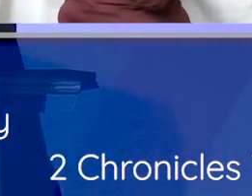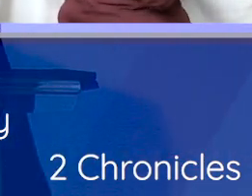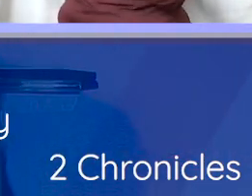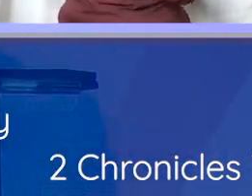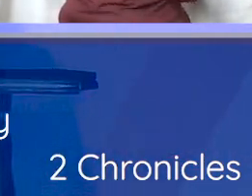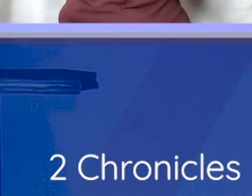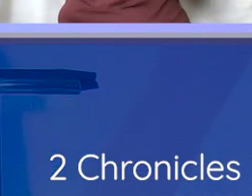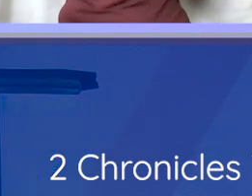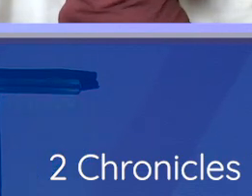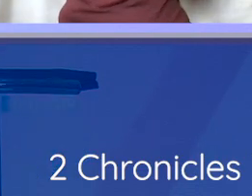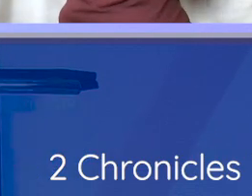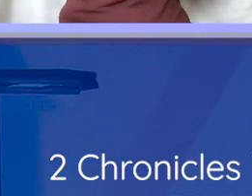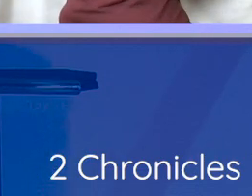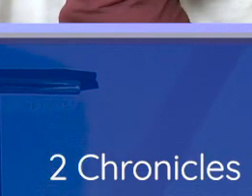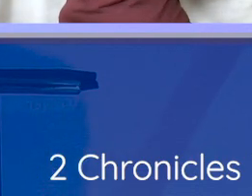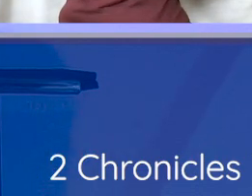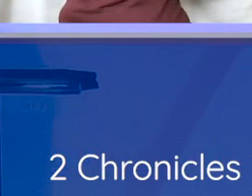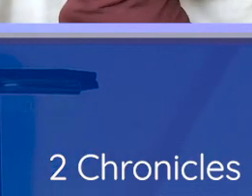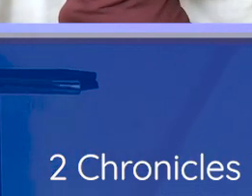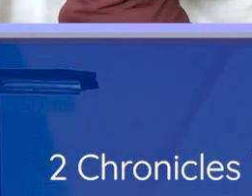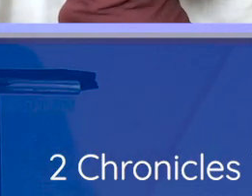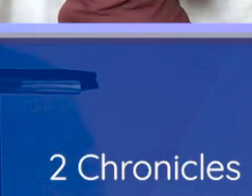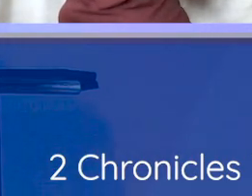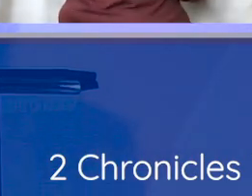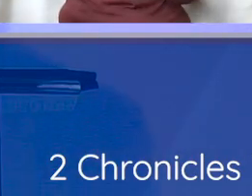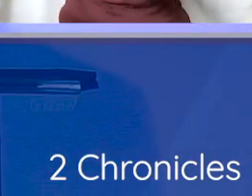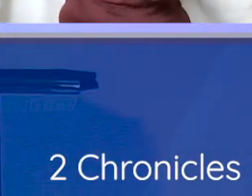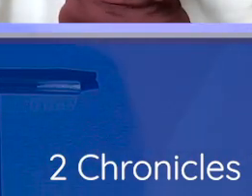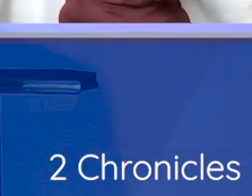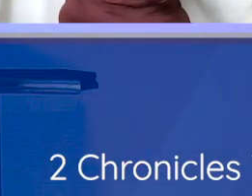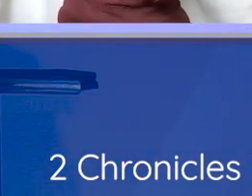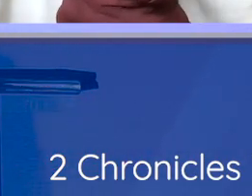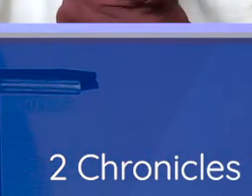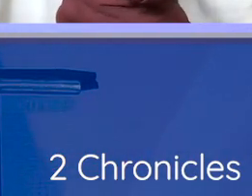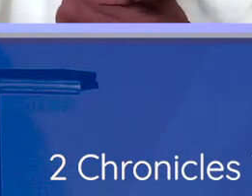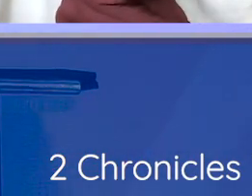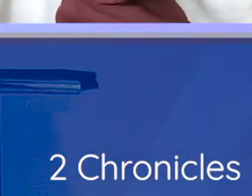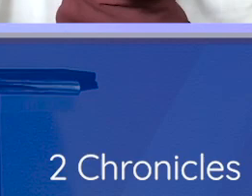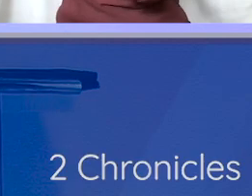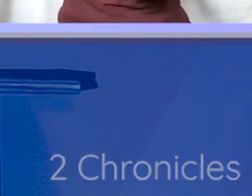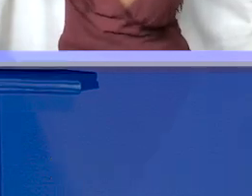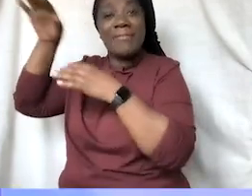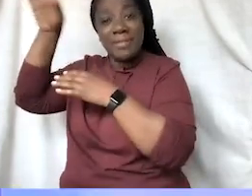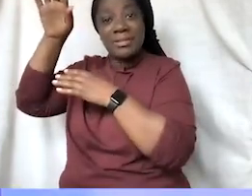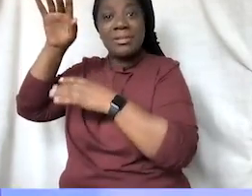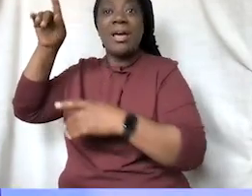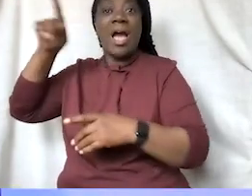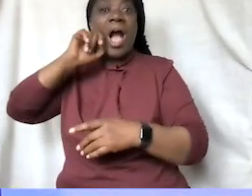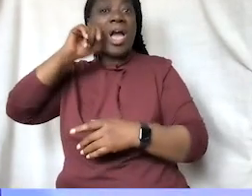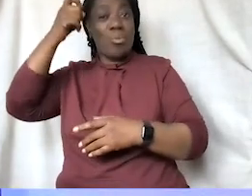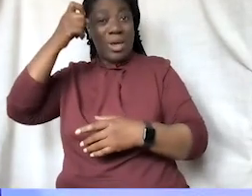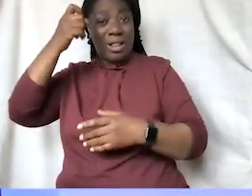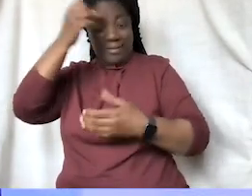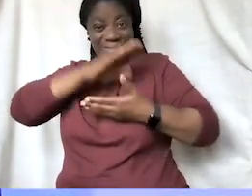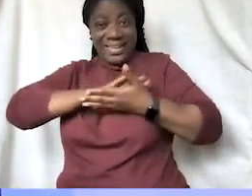ways, then I will hear from heaven and forgive their sins and heal the land. If my